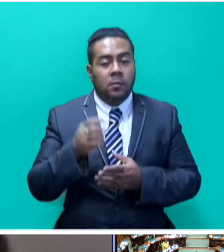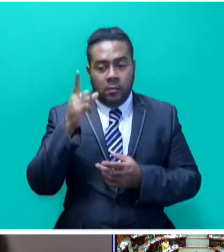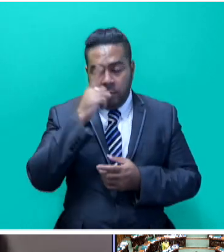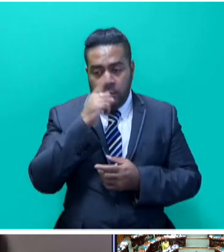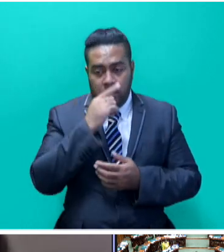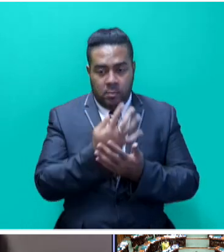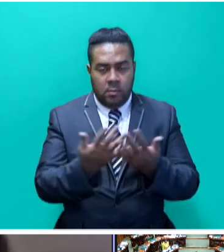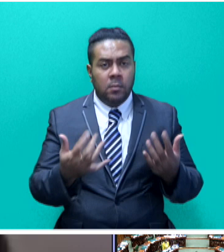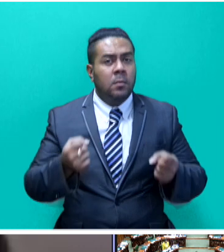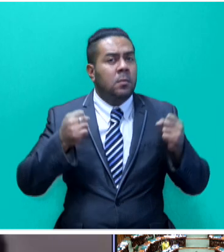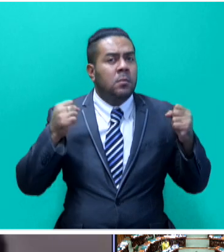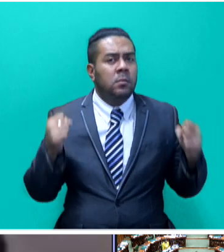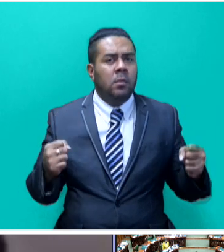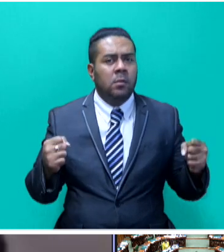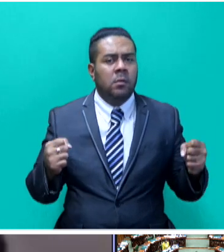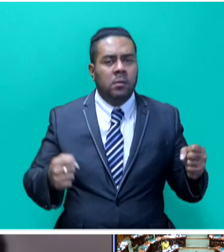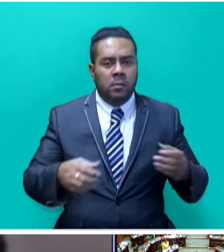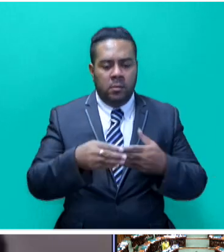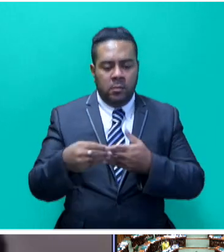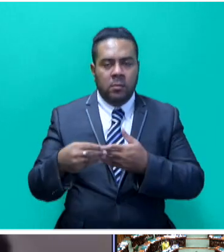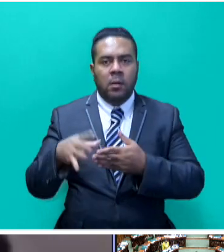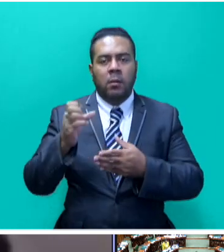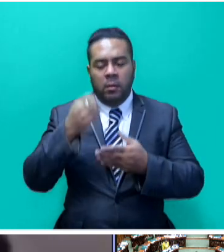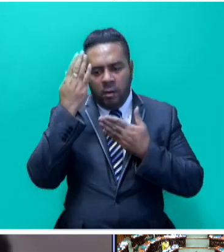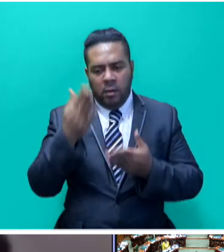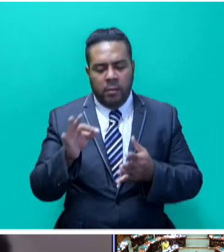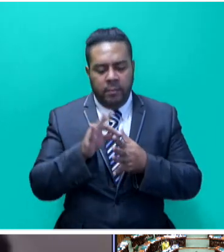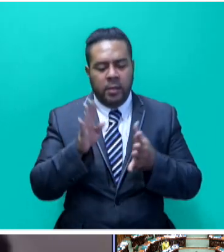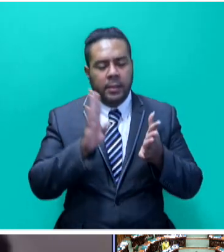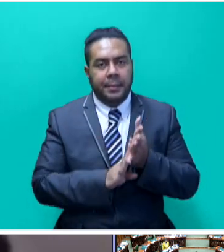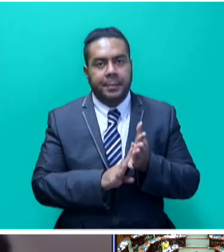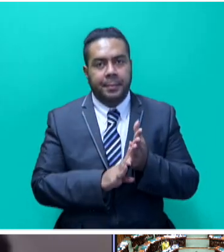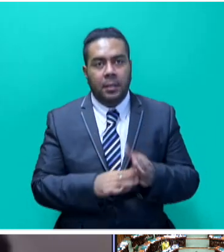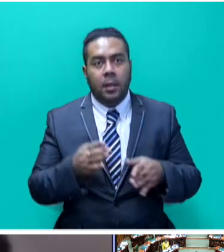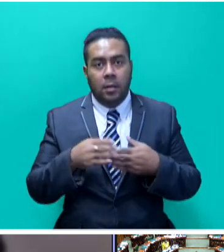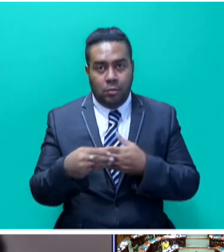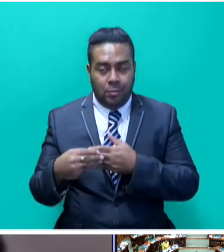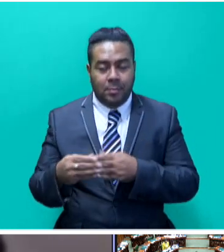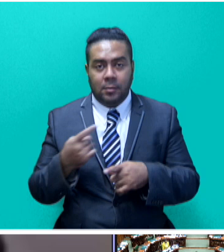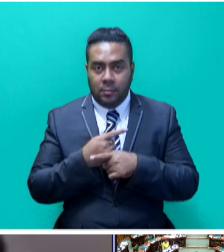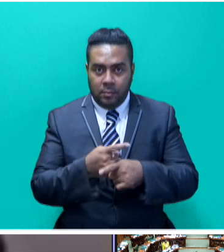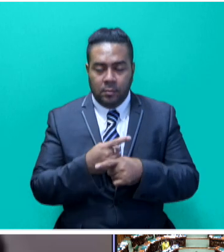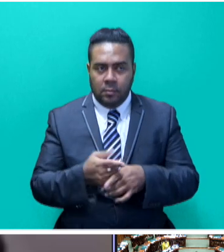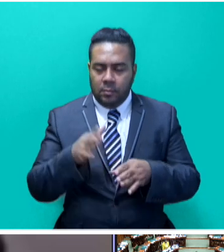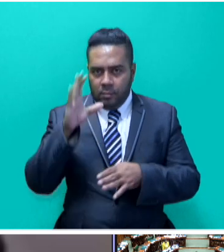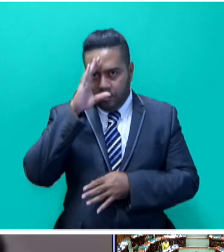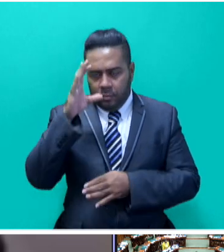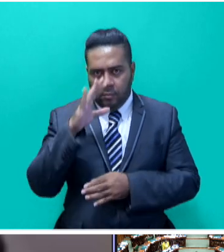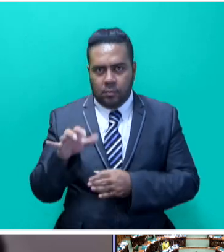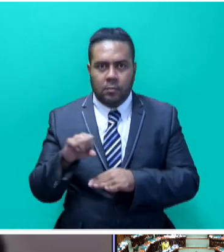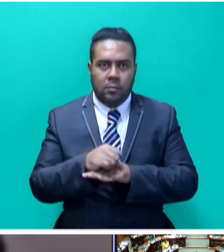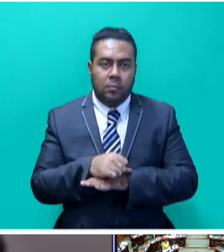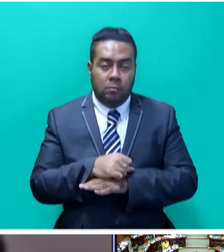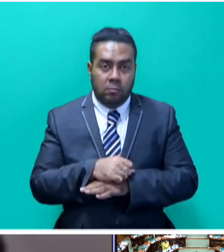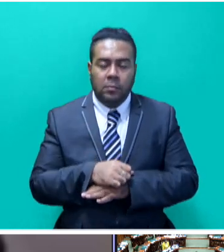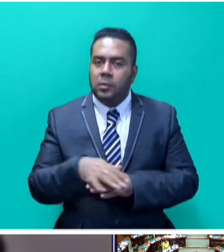strong leadership of the Honourable Prime Minister. His leadership and guidance has kept the country afloat despite the adversity caused by